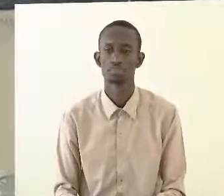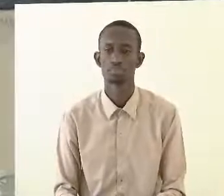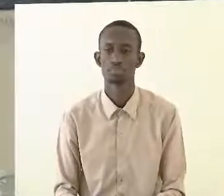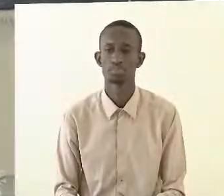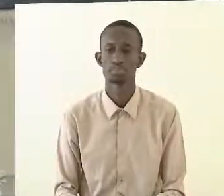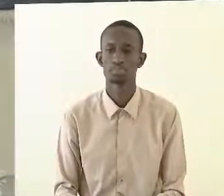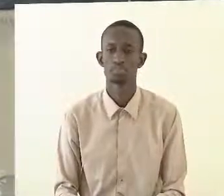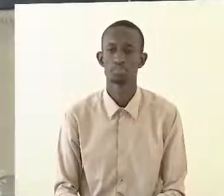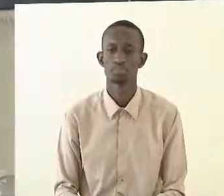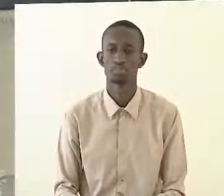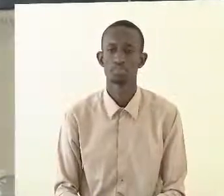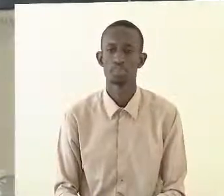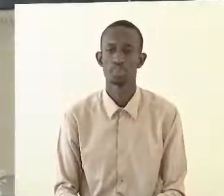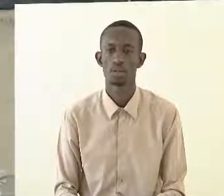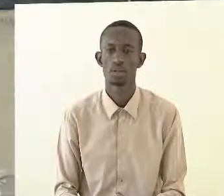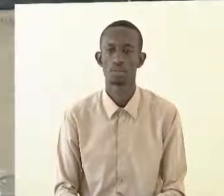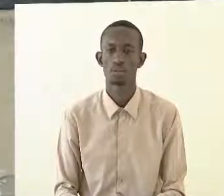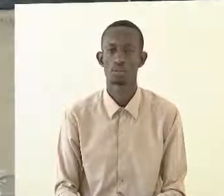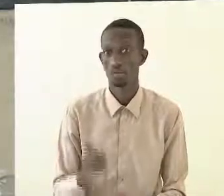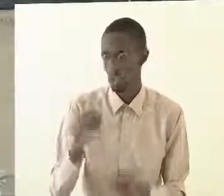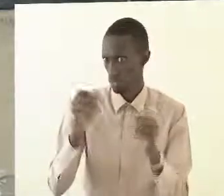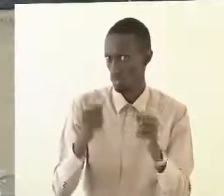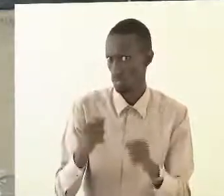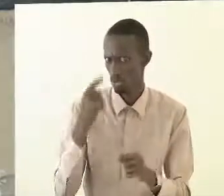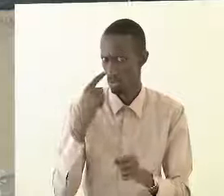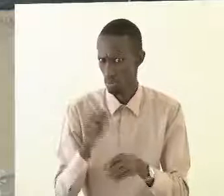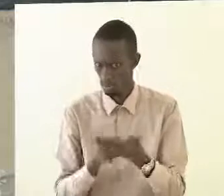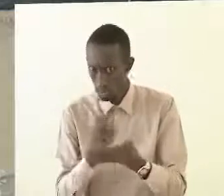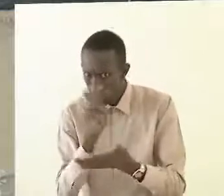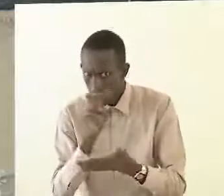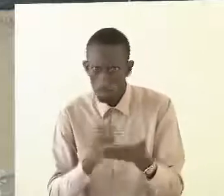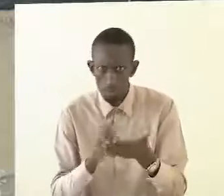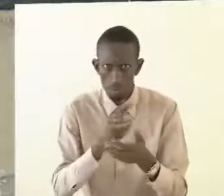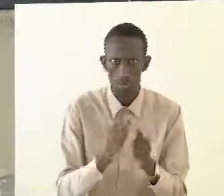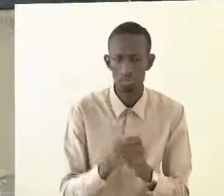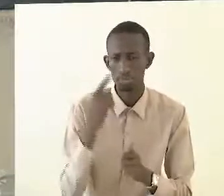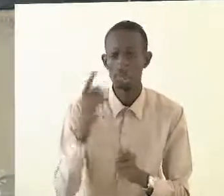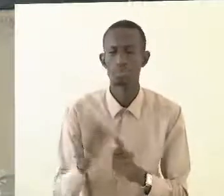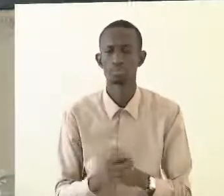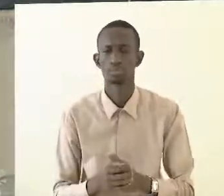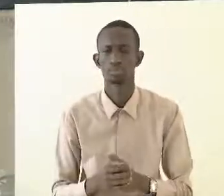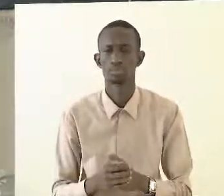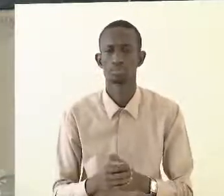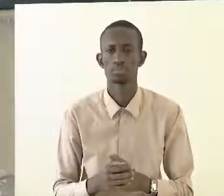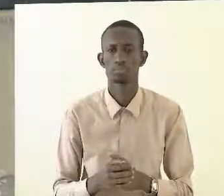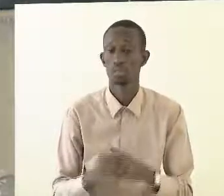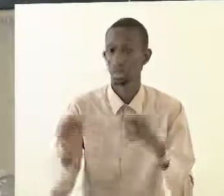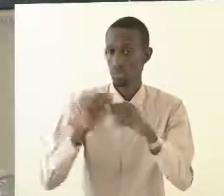this, if you observe this integral, at least the numerator and denominator,